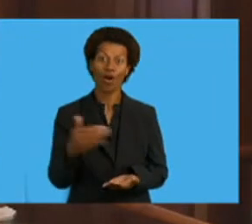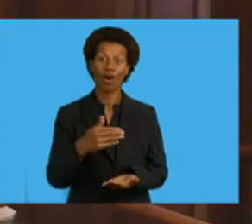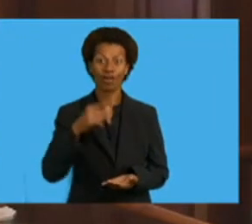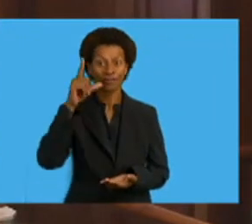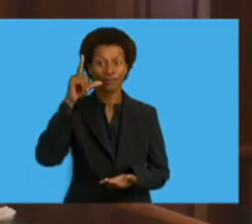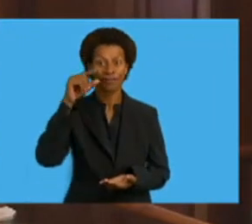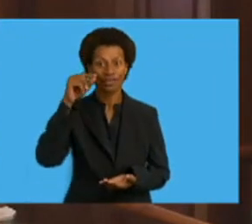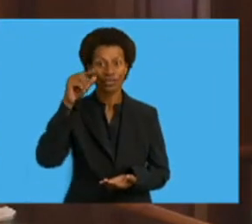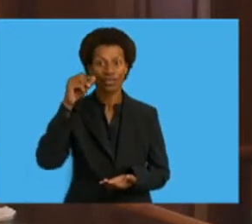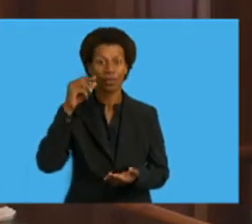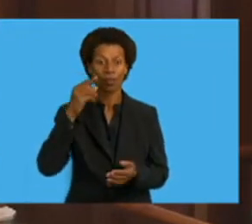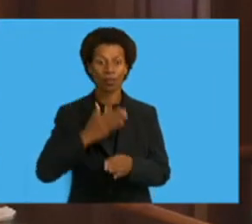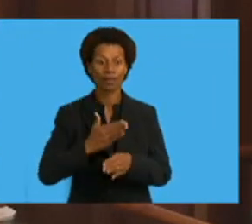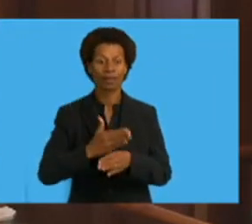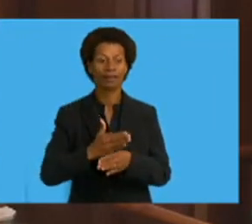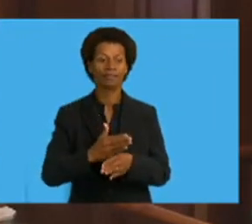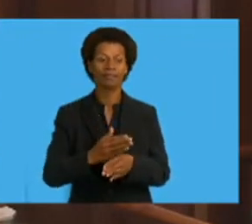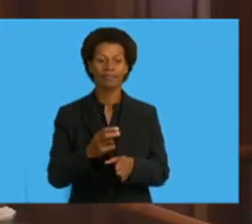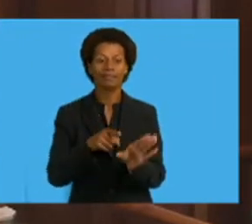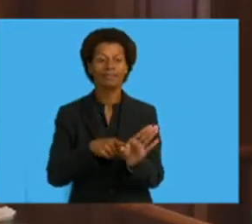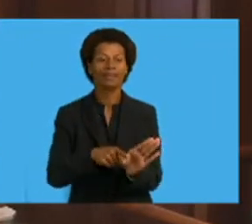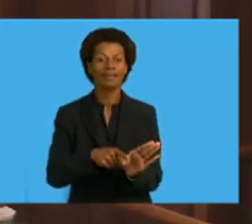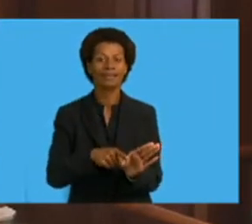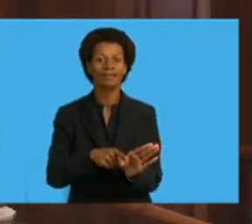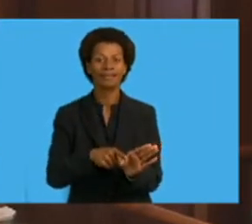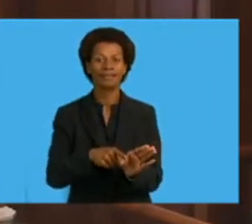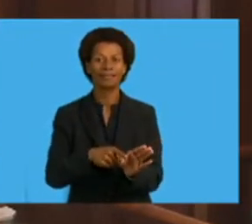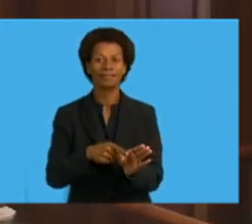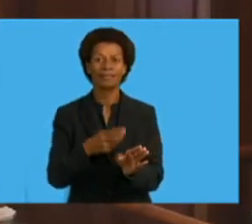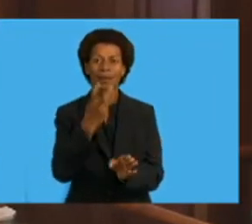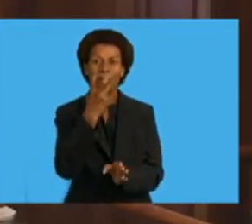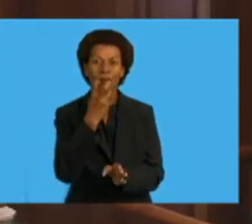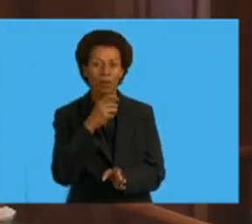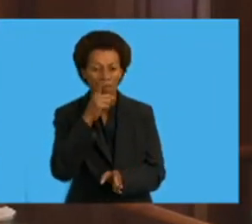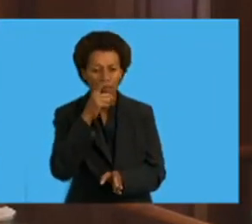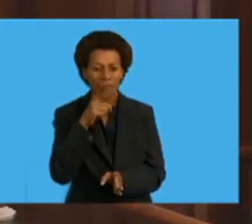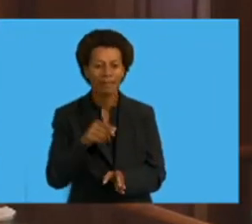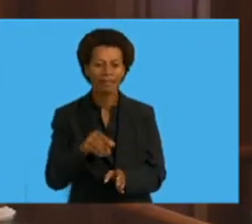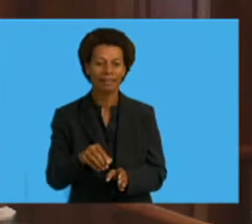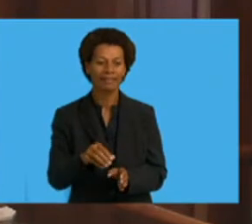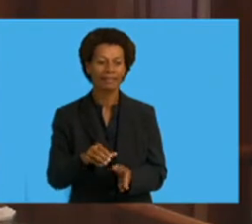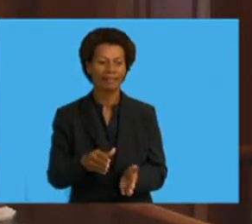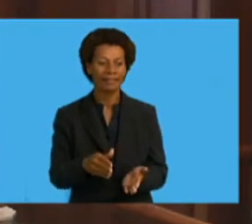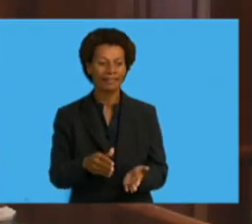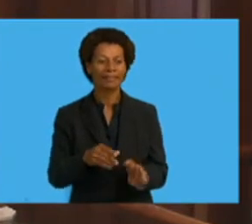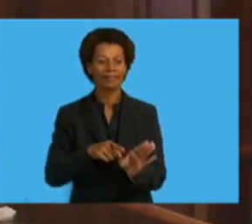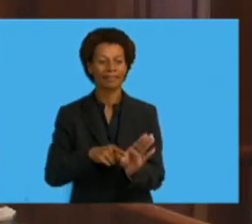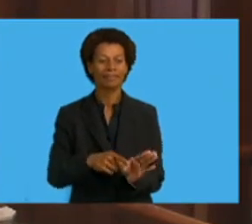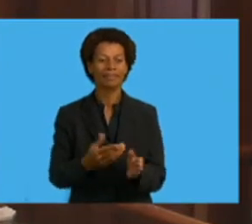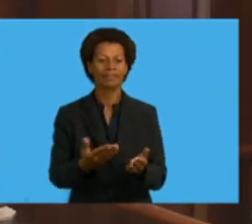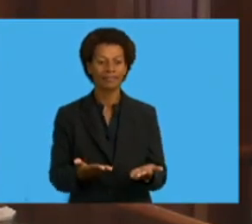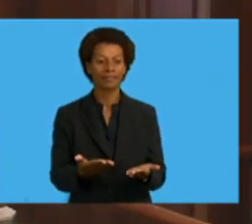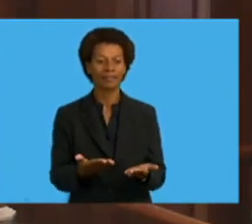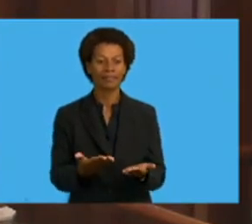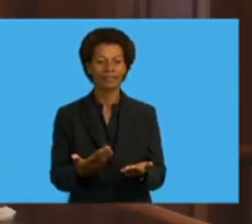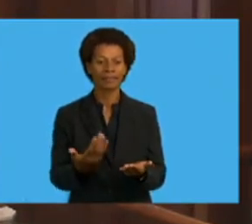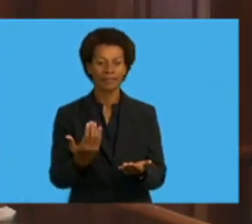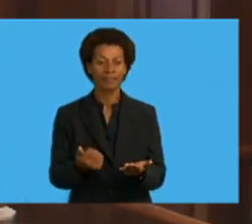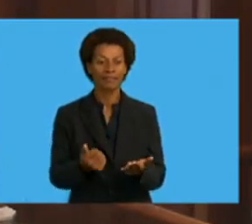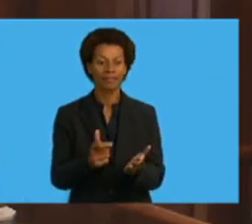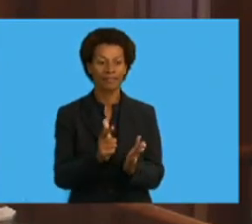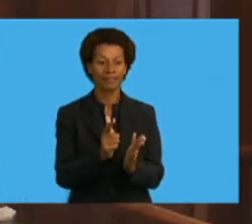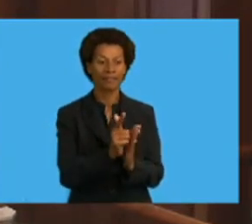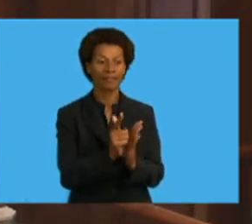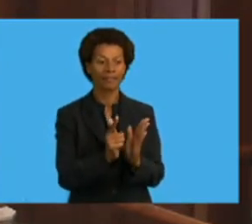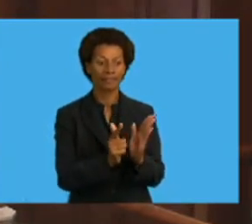young, the elderly, and the vulnerable. We have produced a blueprint that is in their interest